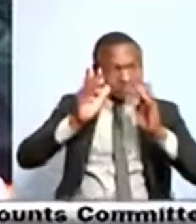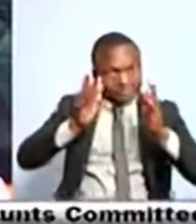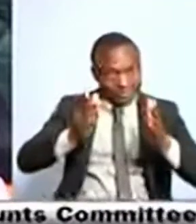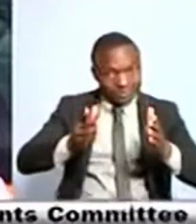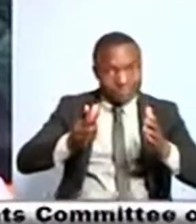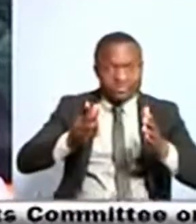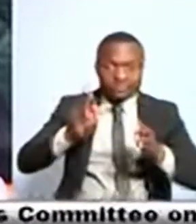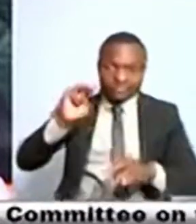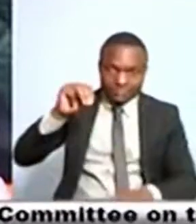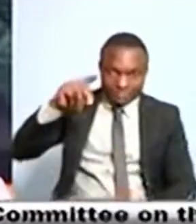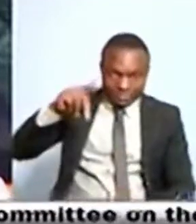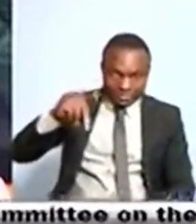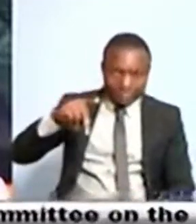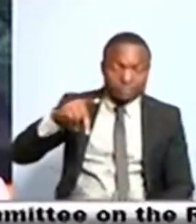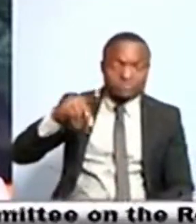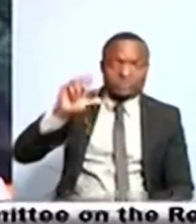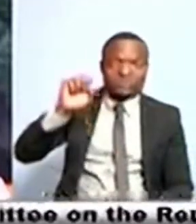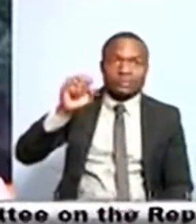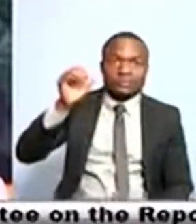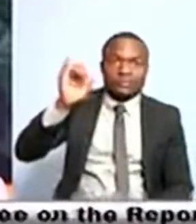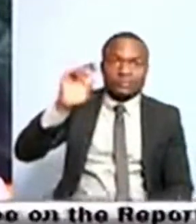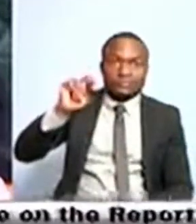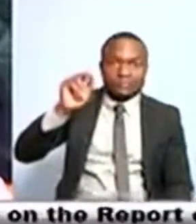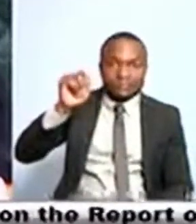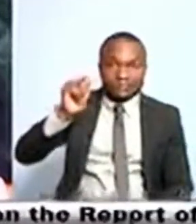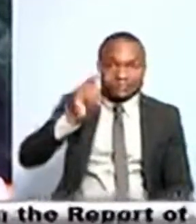the Honorable Member for Sinazongwe.